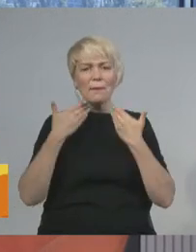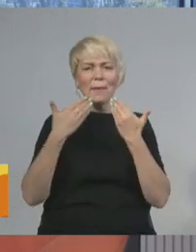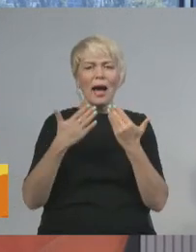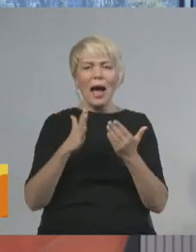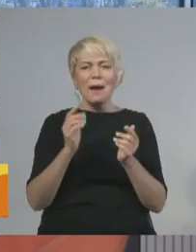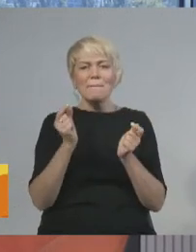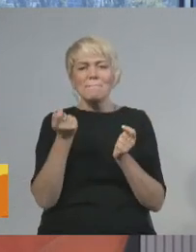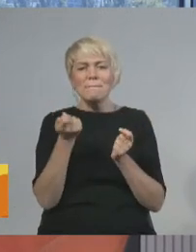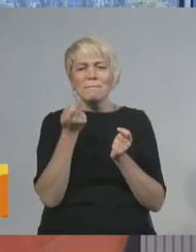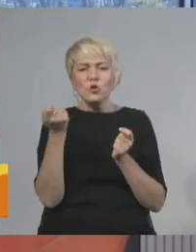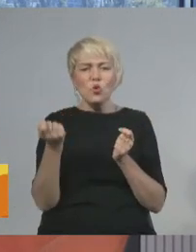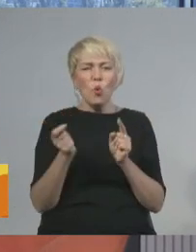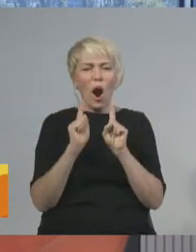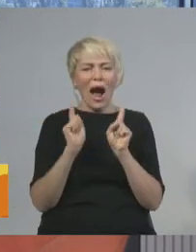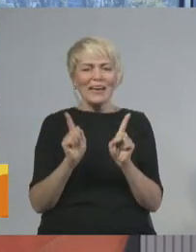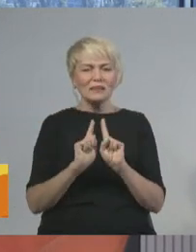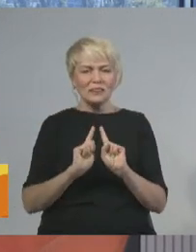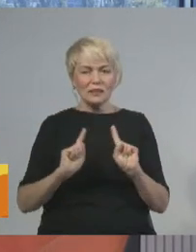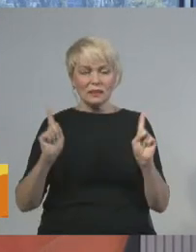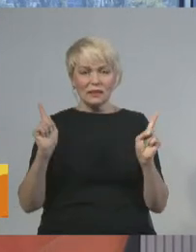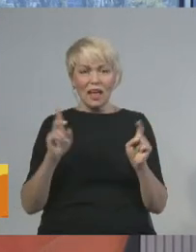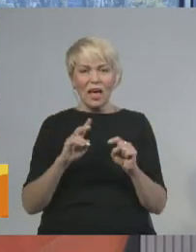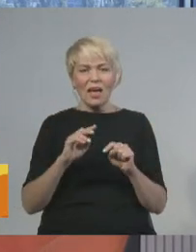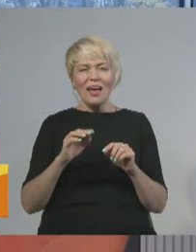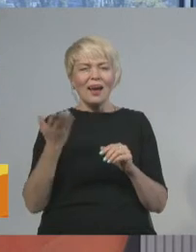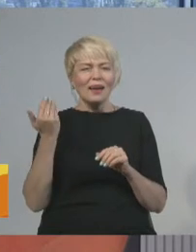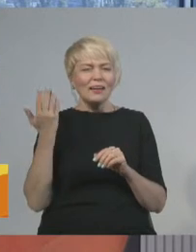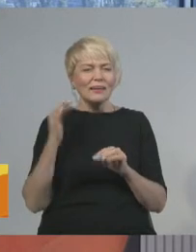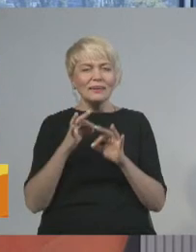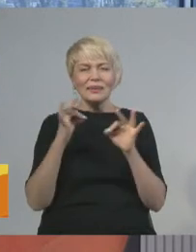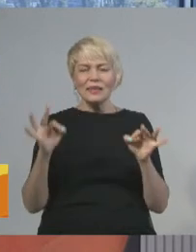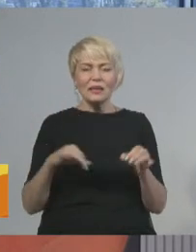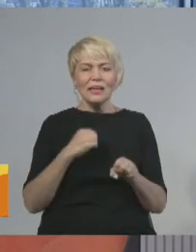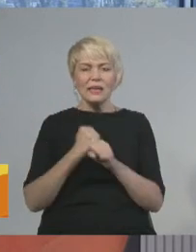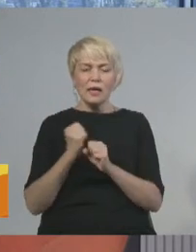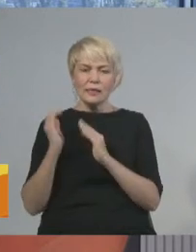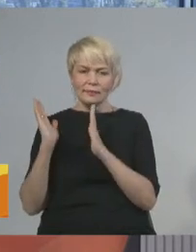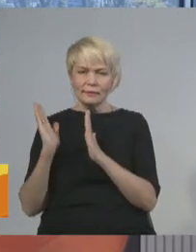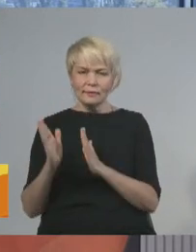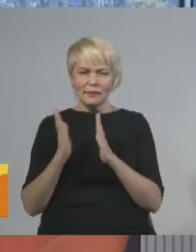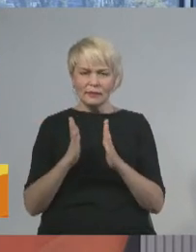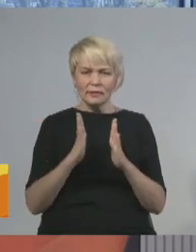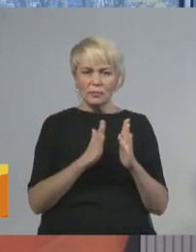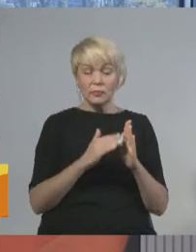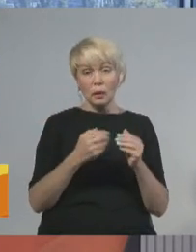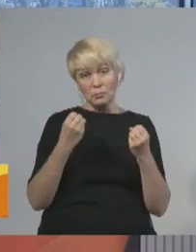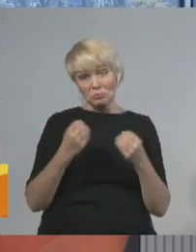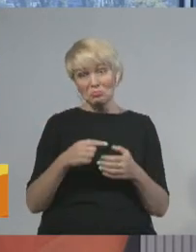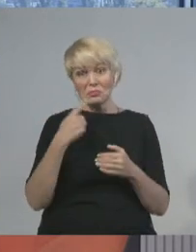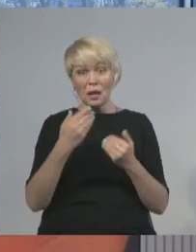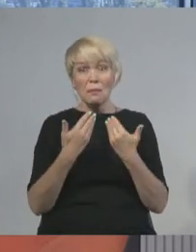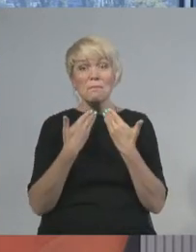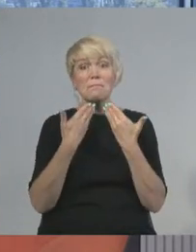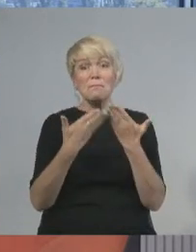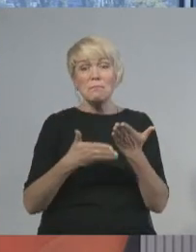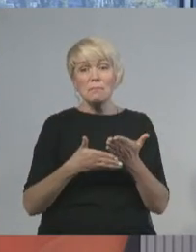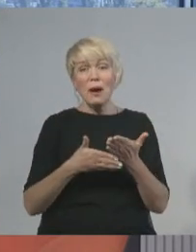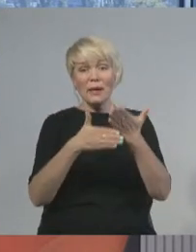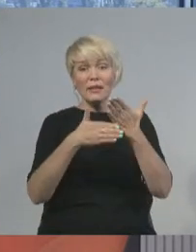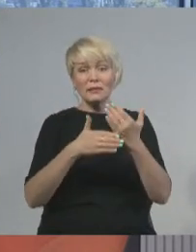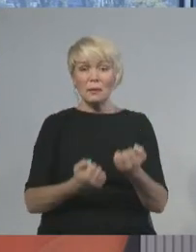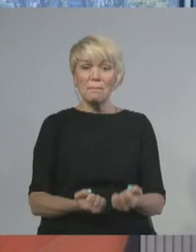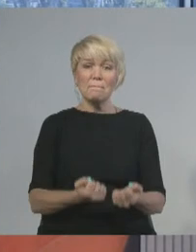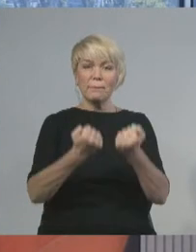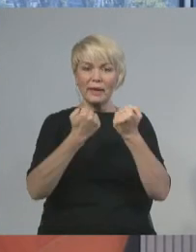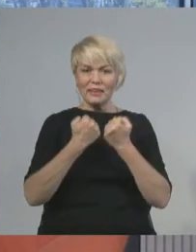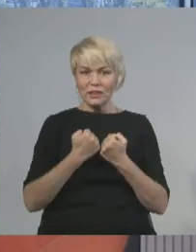our media reached out for the audience for support but we haven't we have never worked on it in a systemic